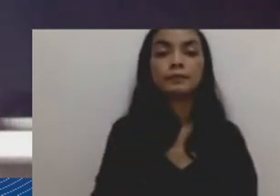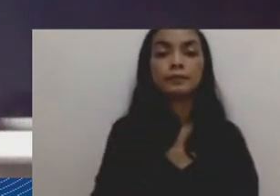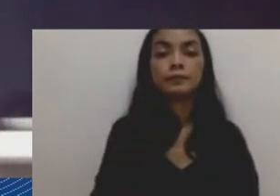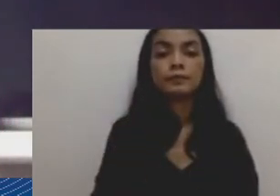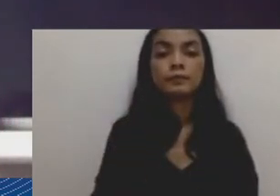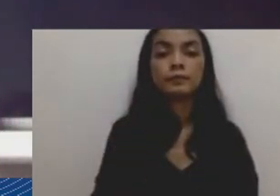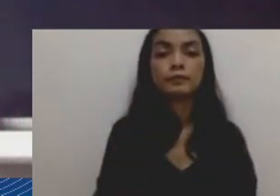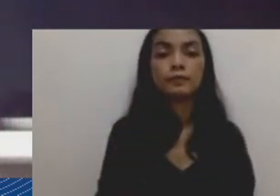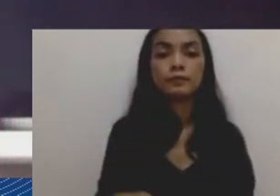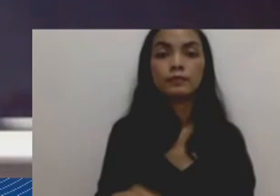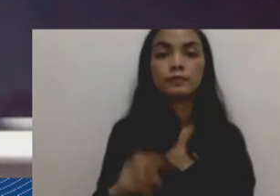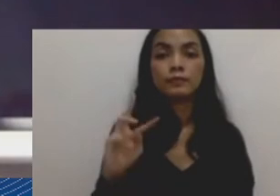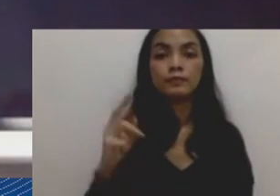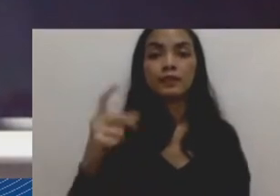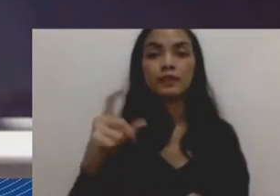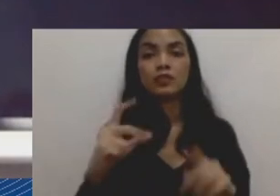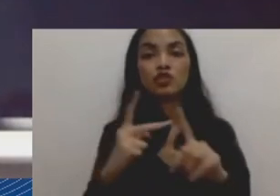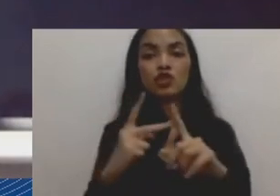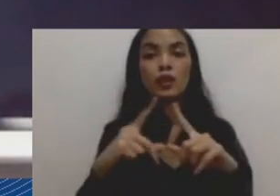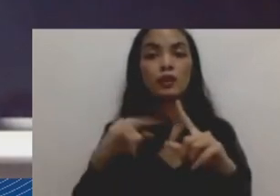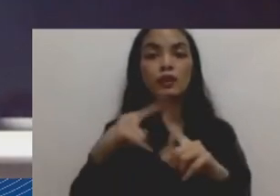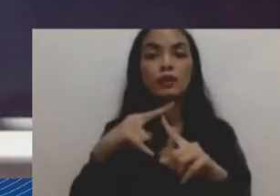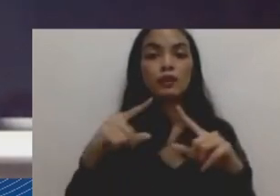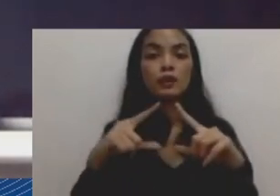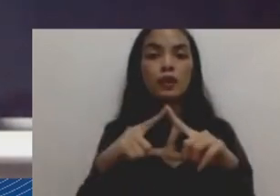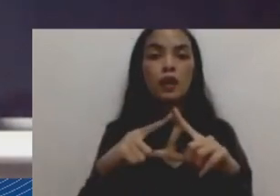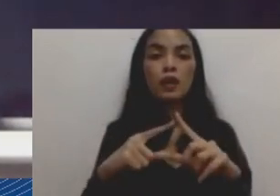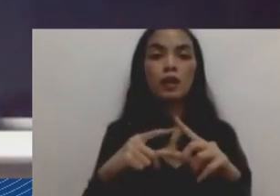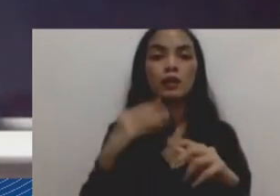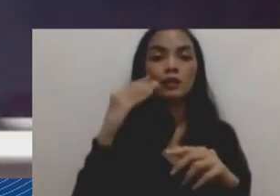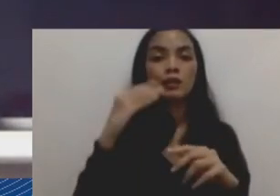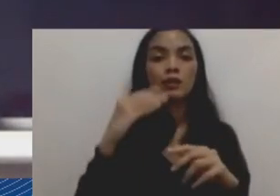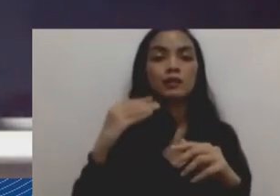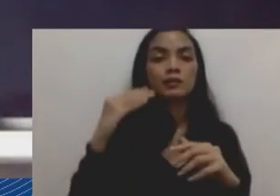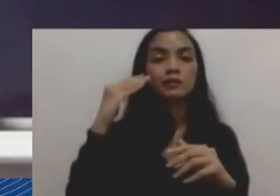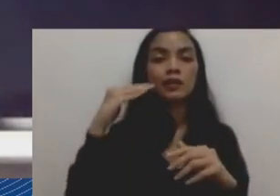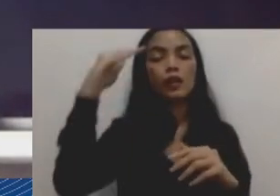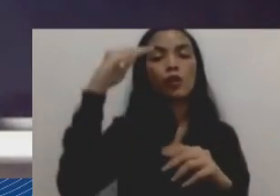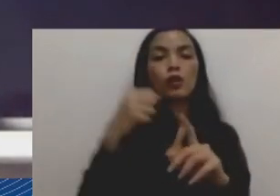Chaitra Senoy, Senior Gender-Based Violence Advisors from USAID.